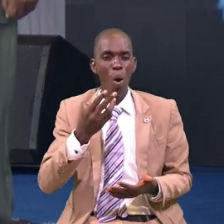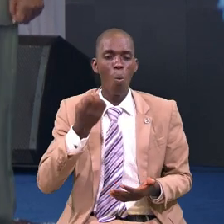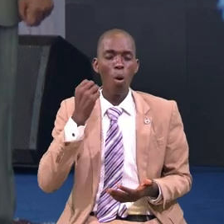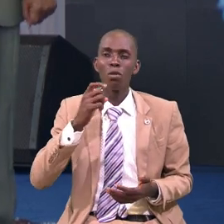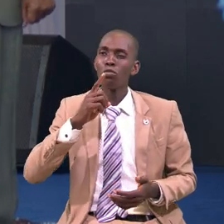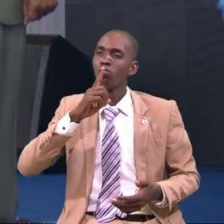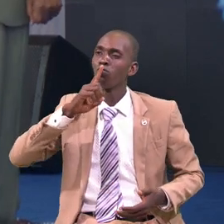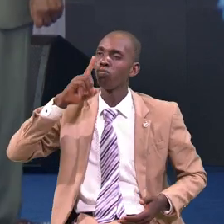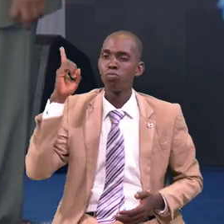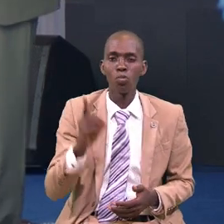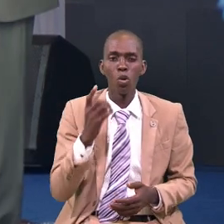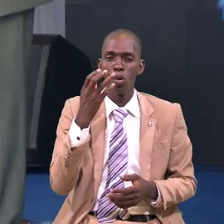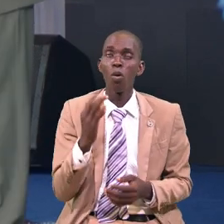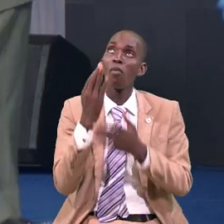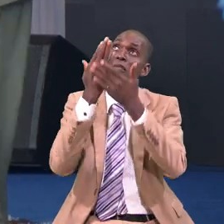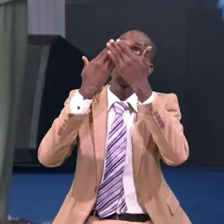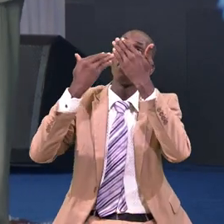he died.